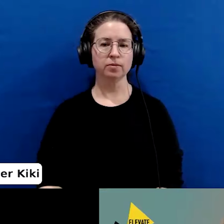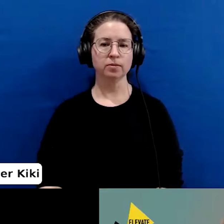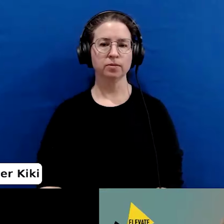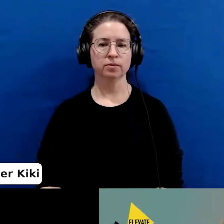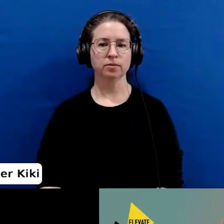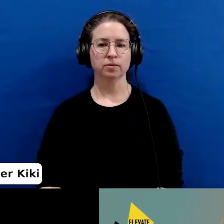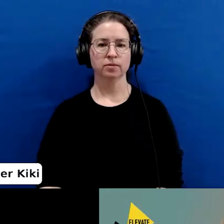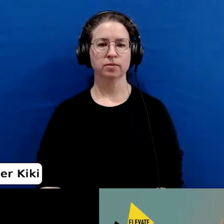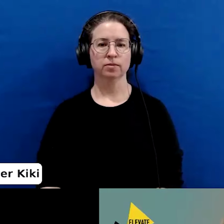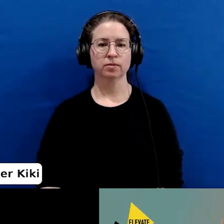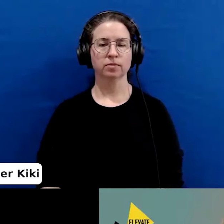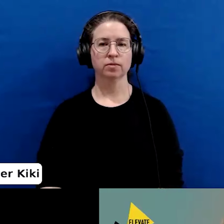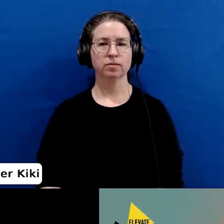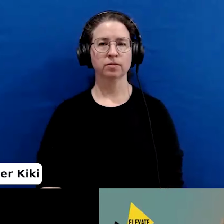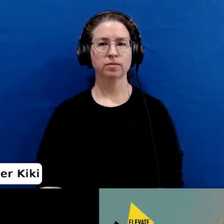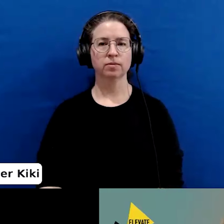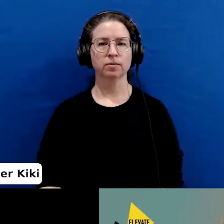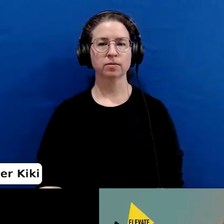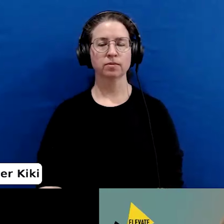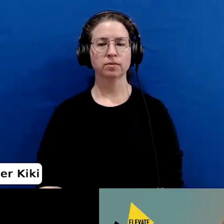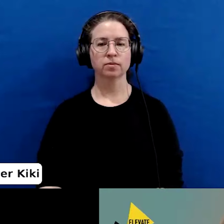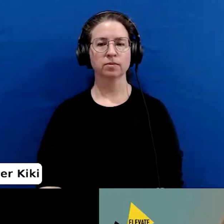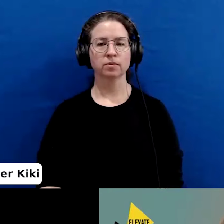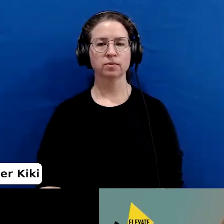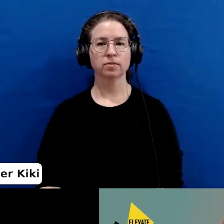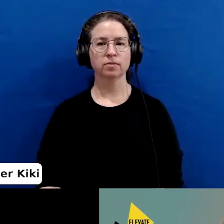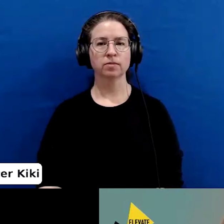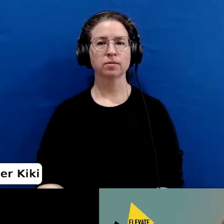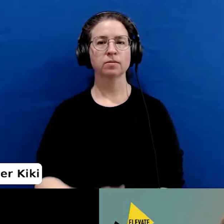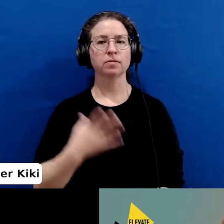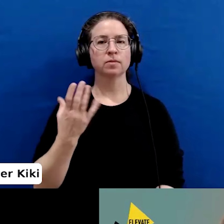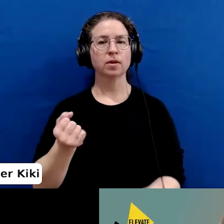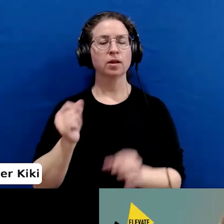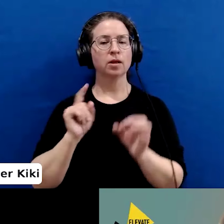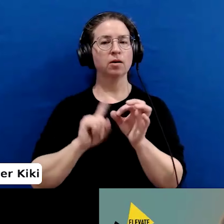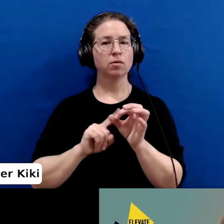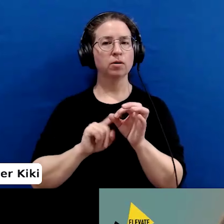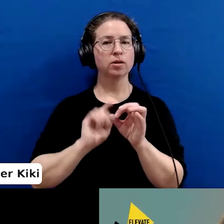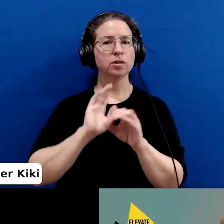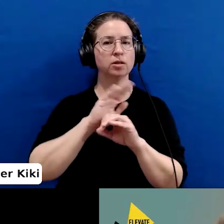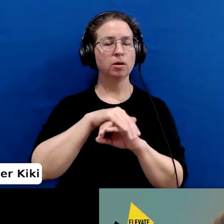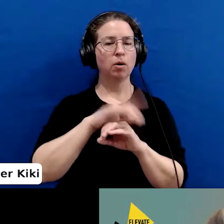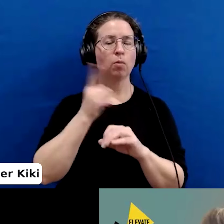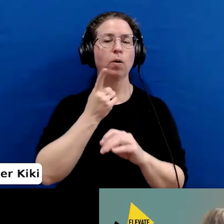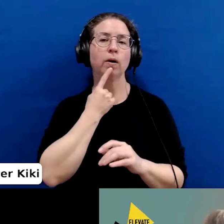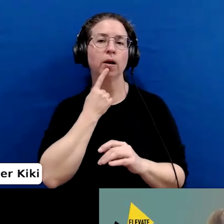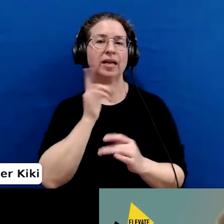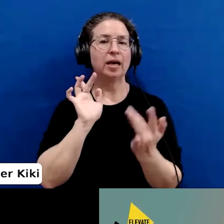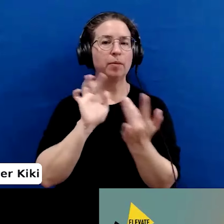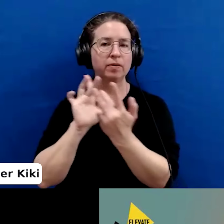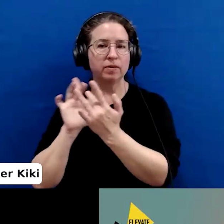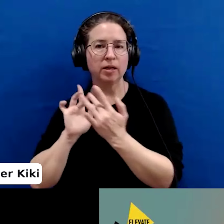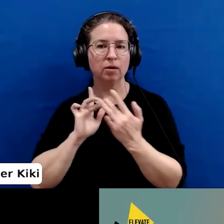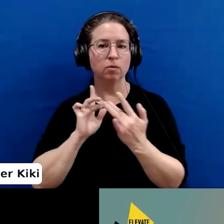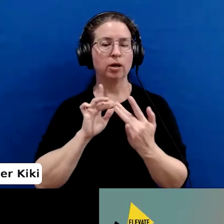There's also a question about what kind of networking or non-financial opportunities come with the